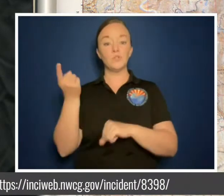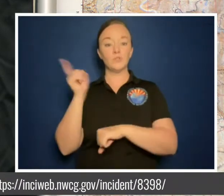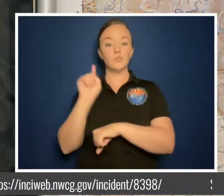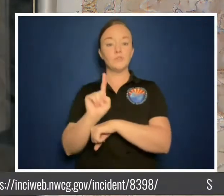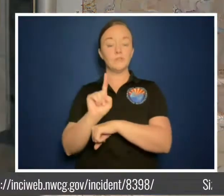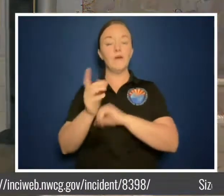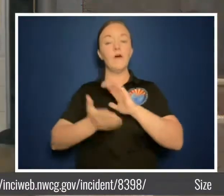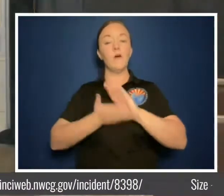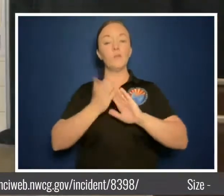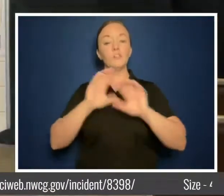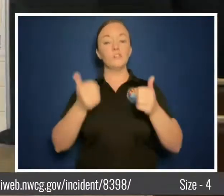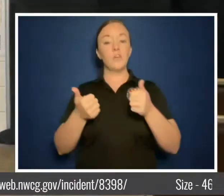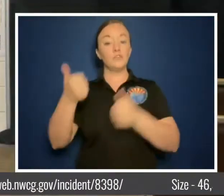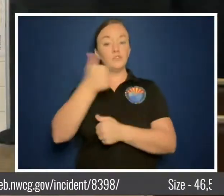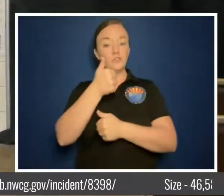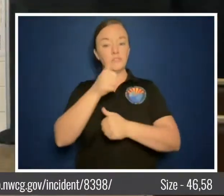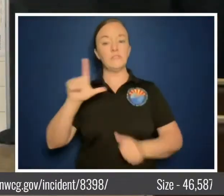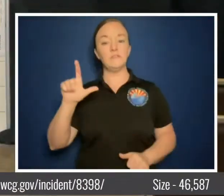Hack. Landon?